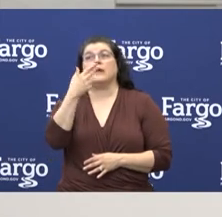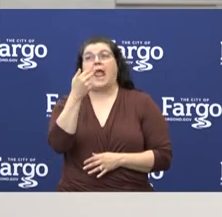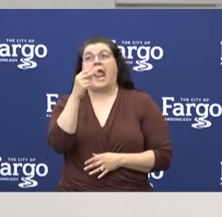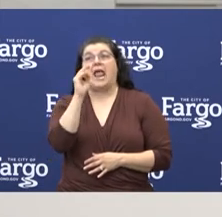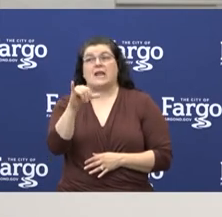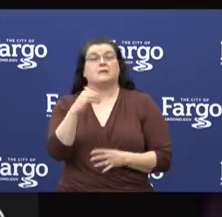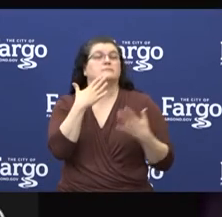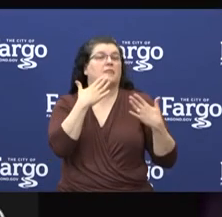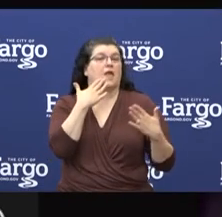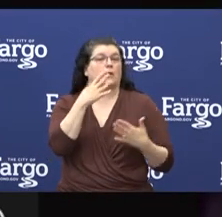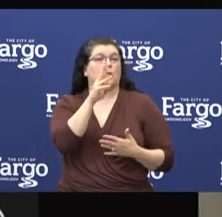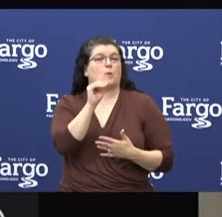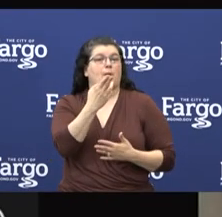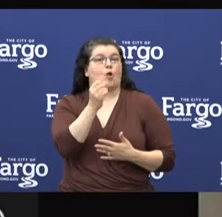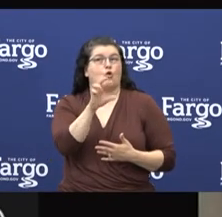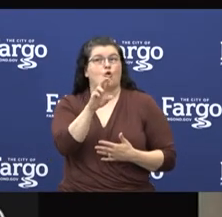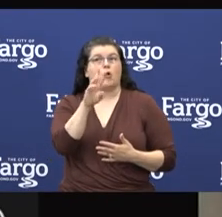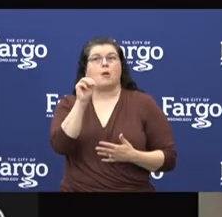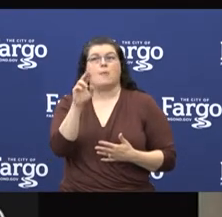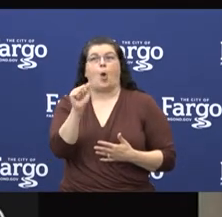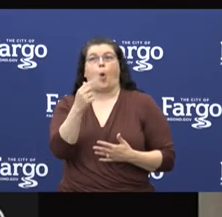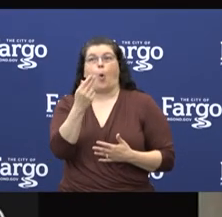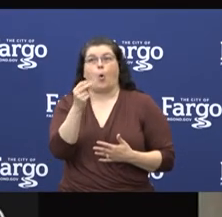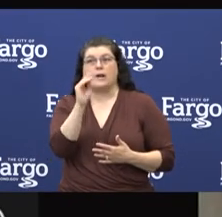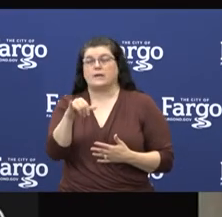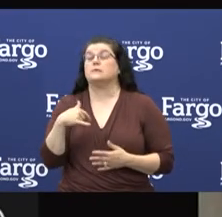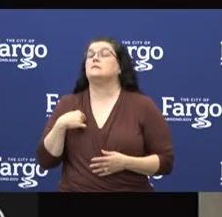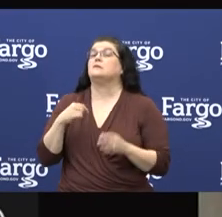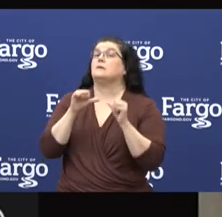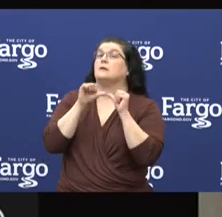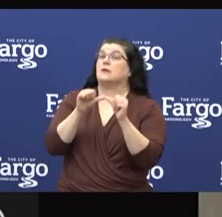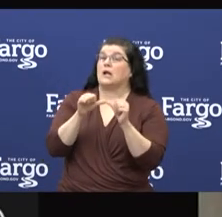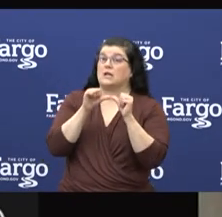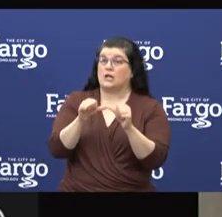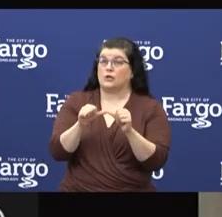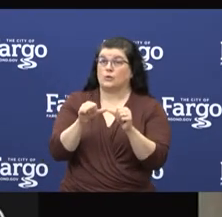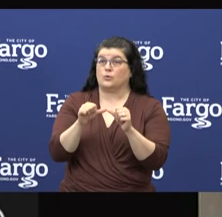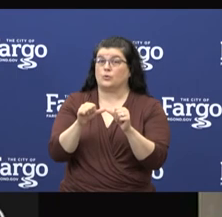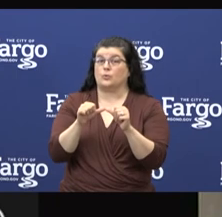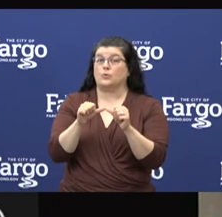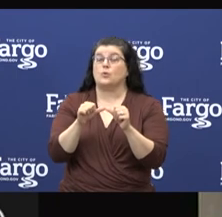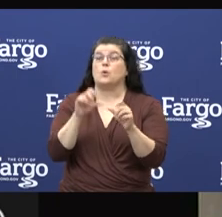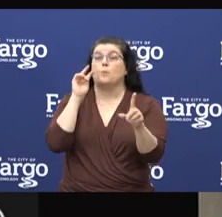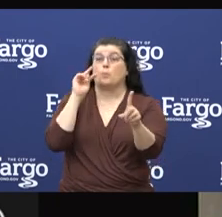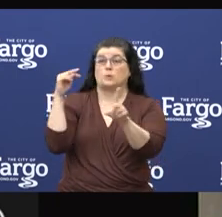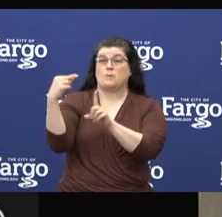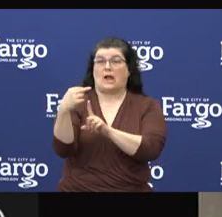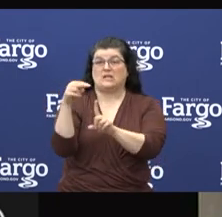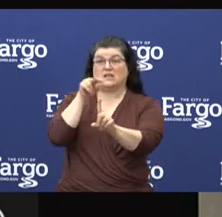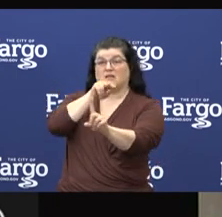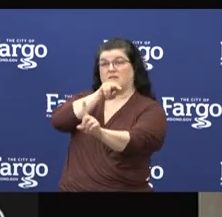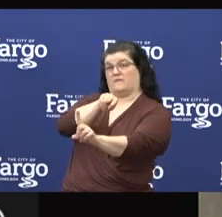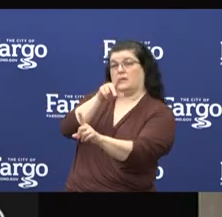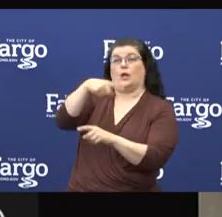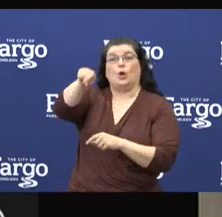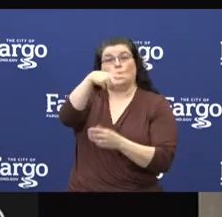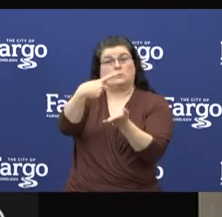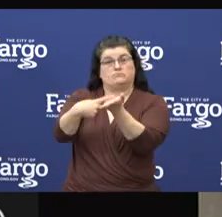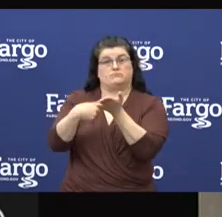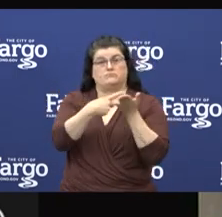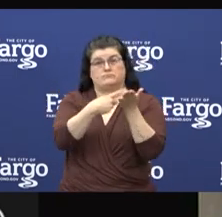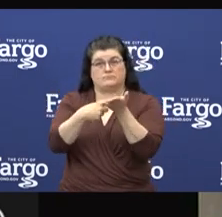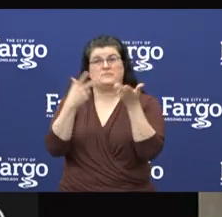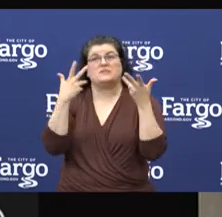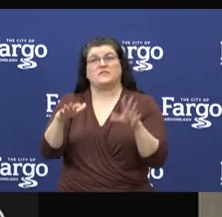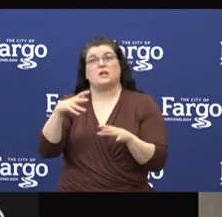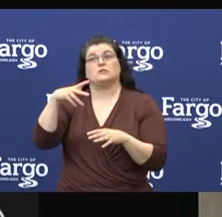Thank you, Mayor Mahoney. To continue along the lines of keeping things in perspective, as you were discussing and as Commissioner